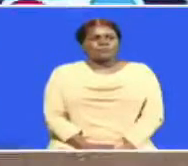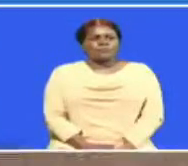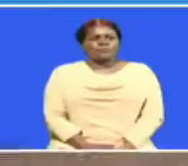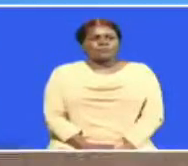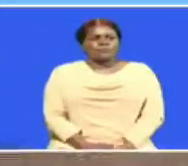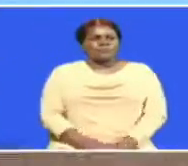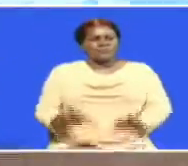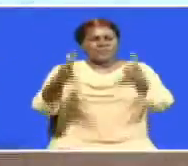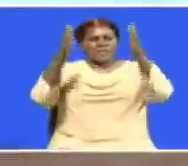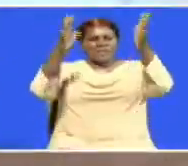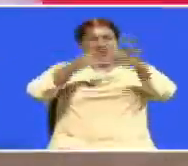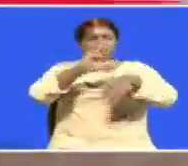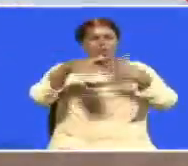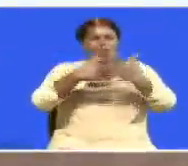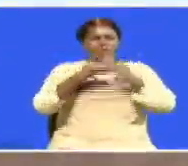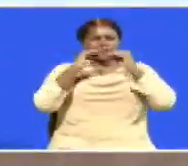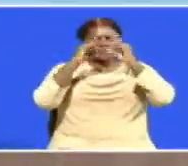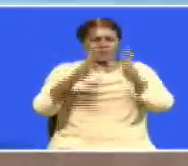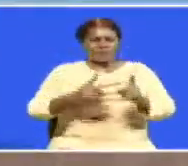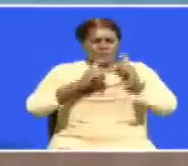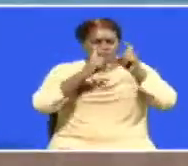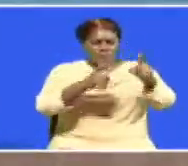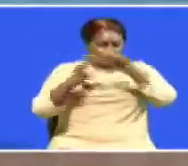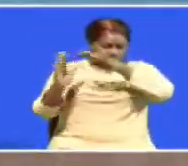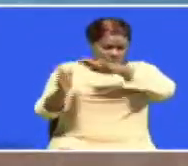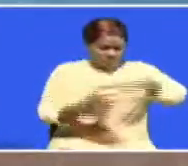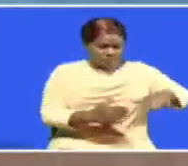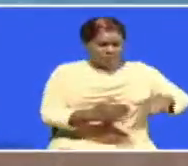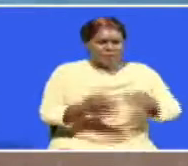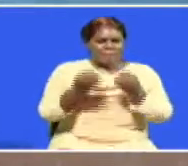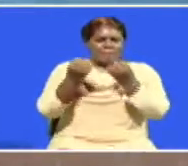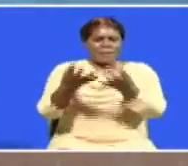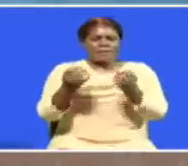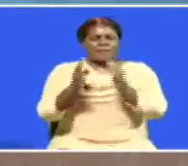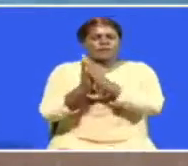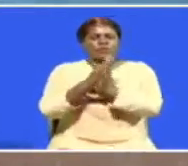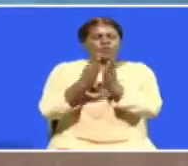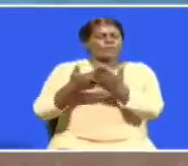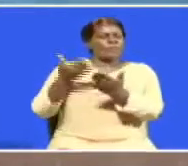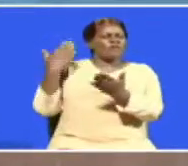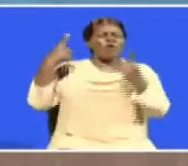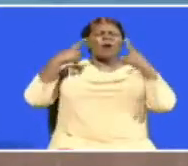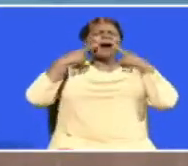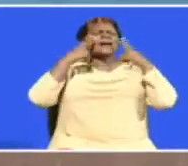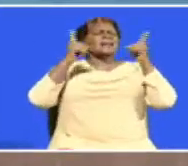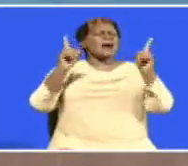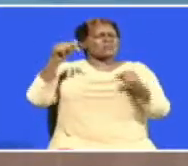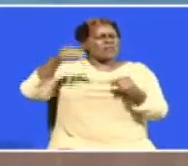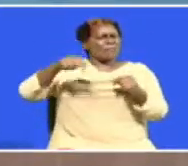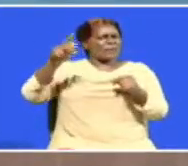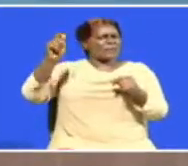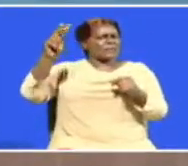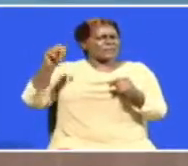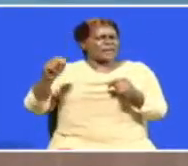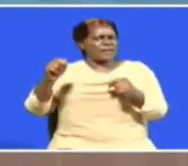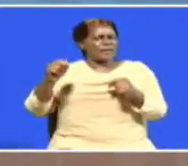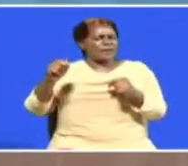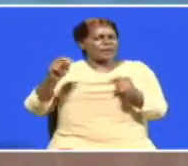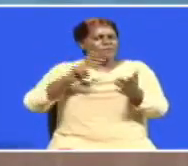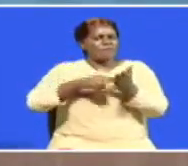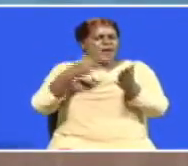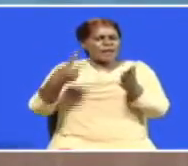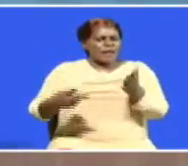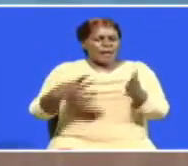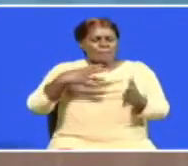We congratulate all those who were honored. Now, in several stories previously broadcasted in this channel relating to the failure by